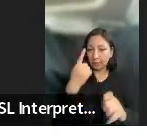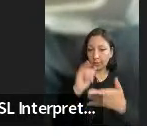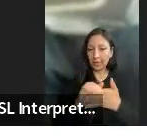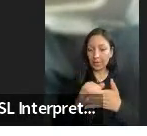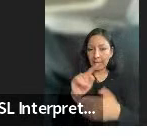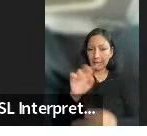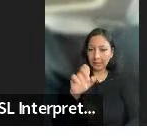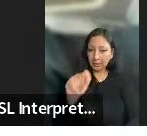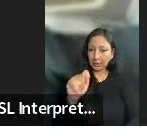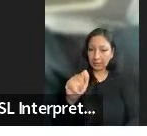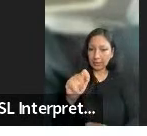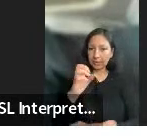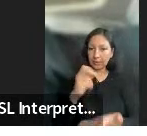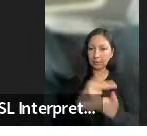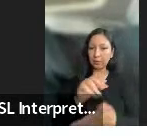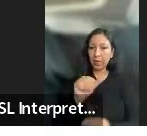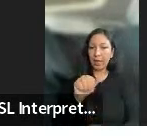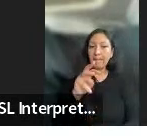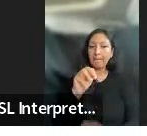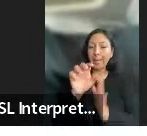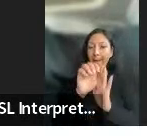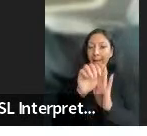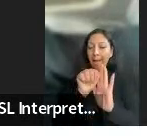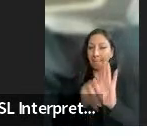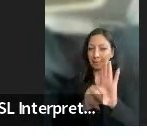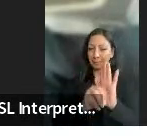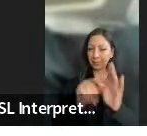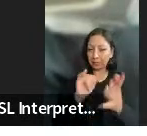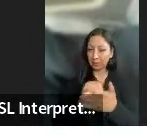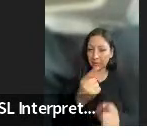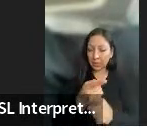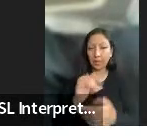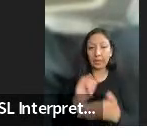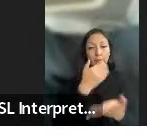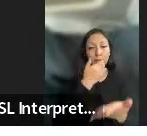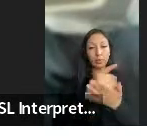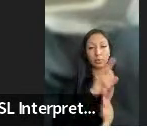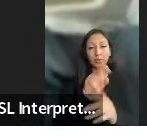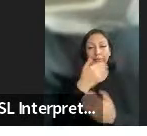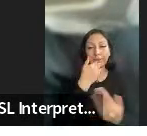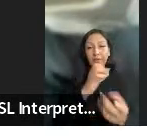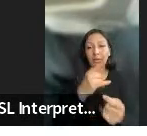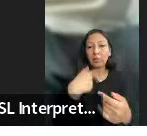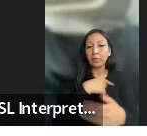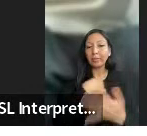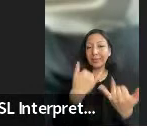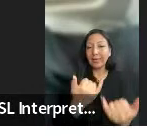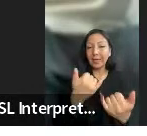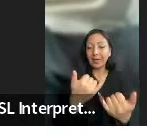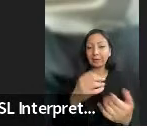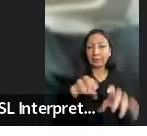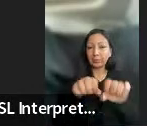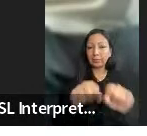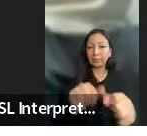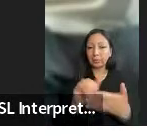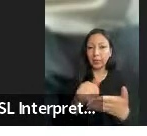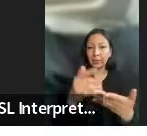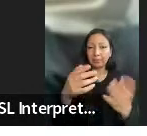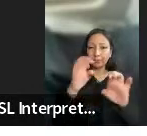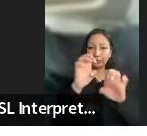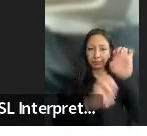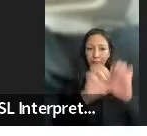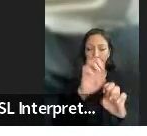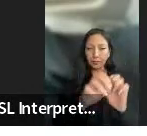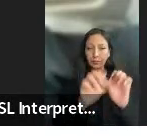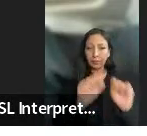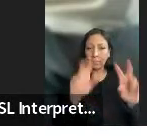amendments. Is that correct? That's a great question. Thank you. We are currently undertaking an environmental assessment